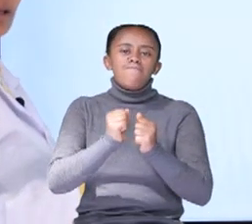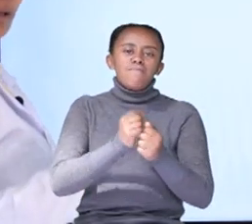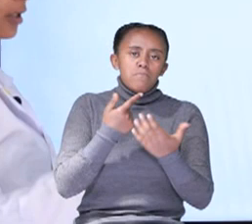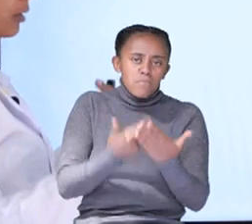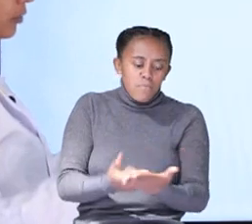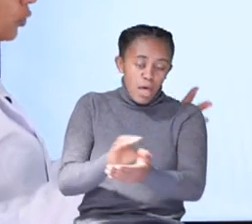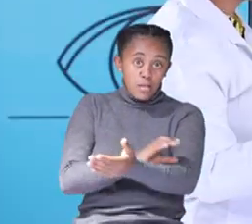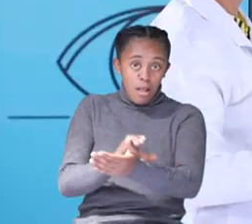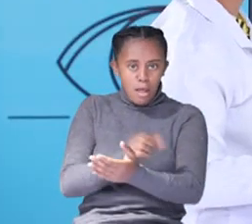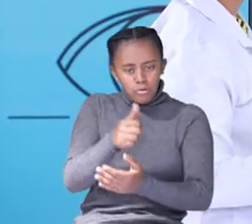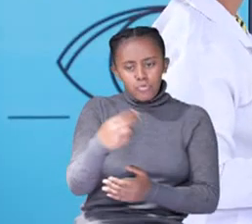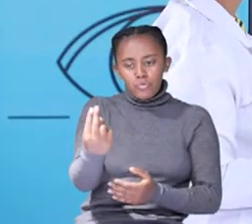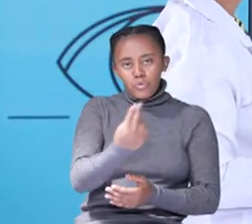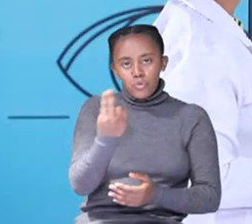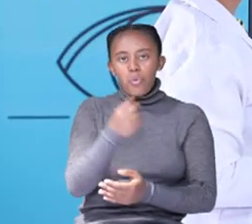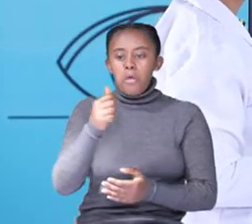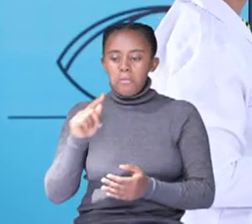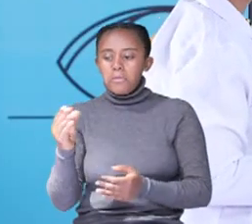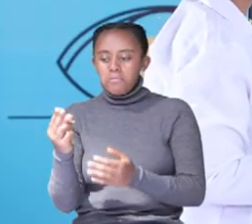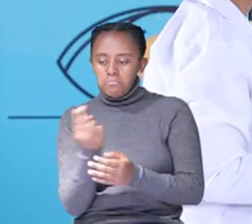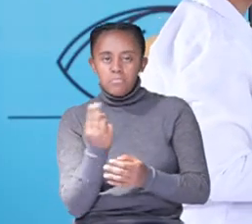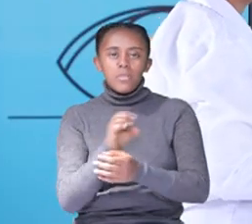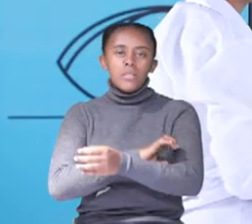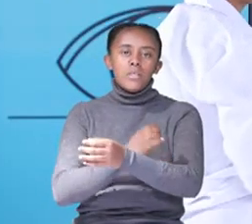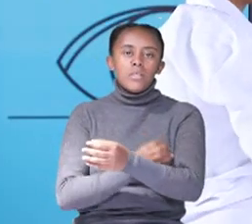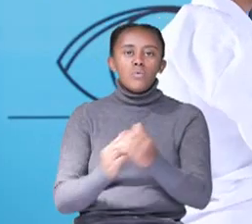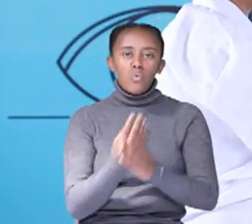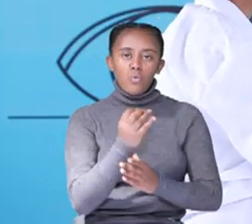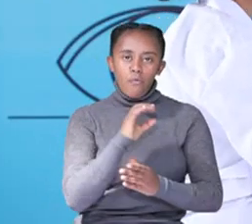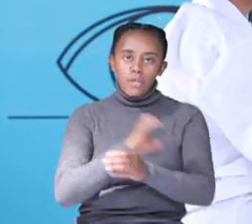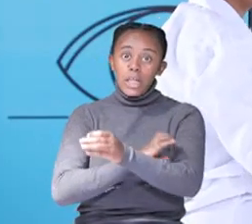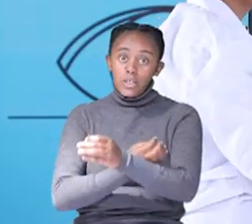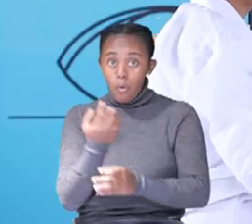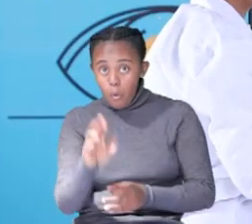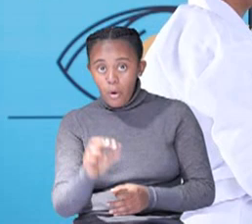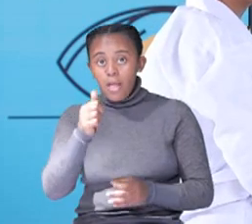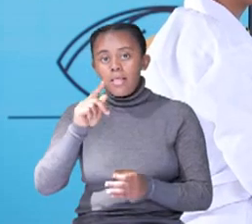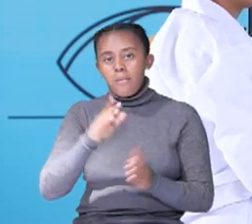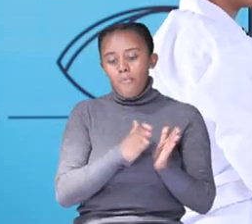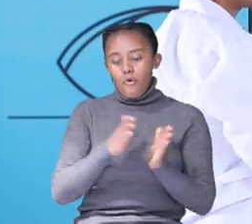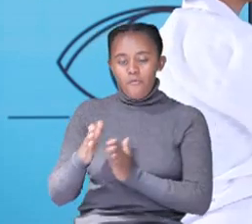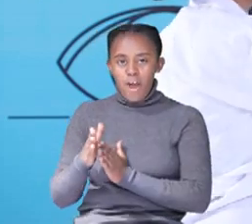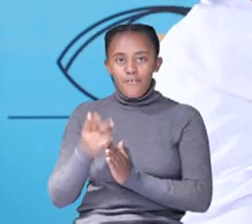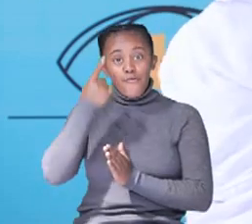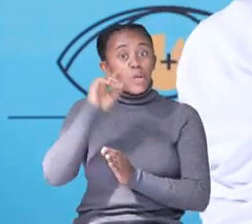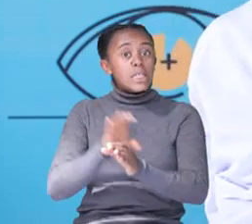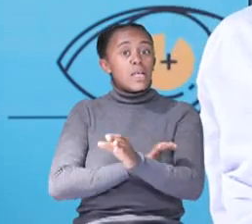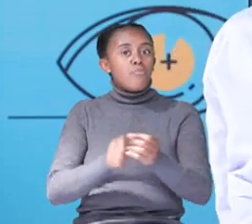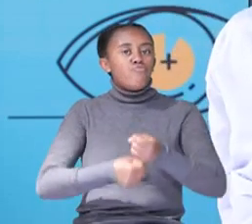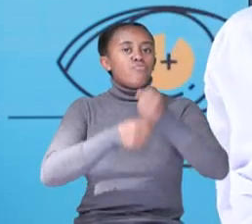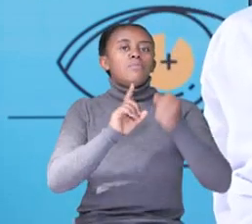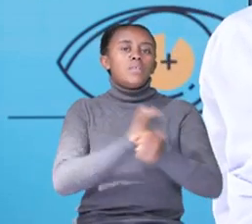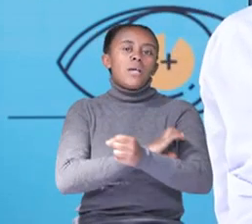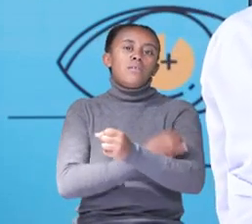easily use ATP as source of energy, or ATP can provide energy for cells.